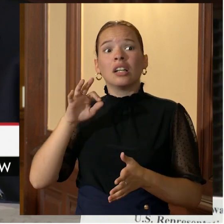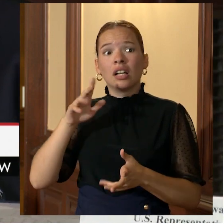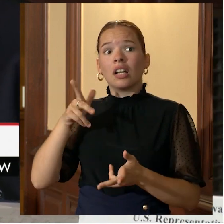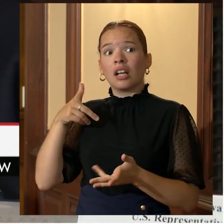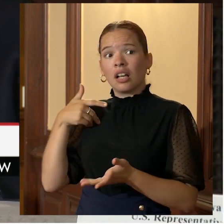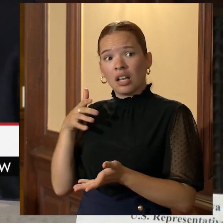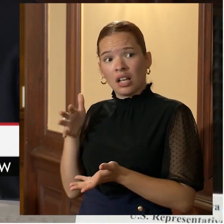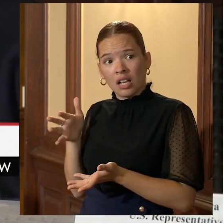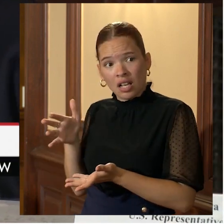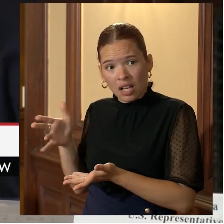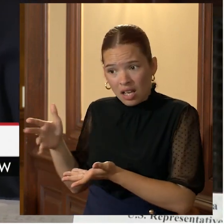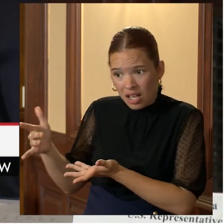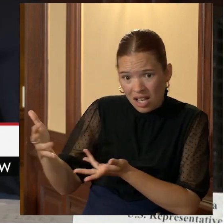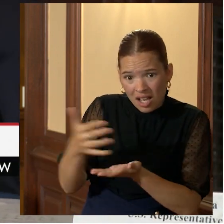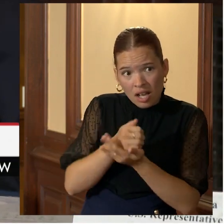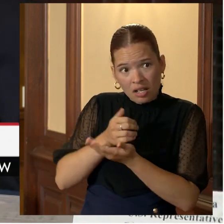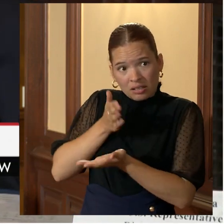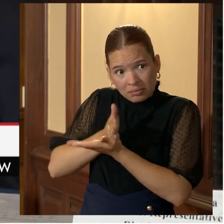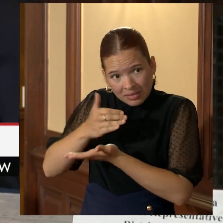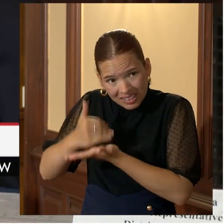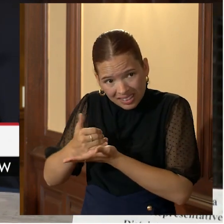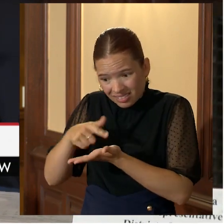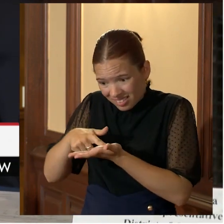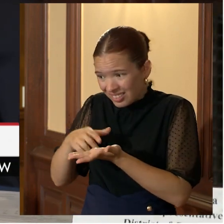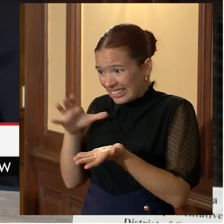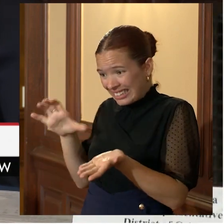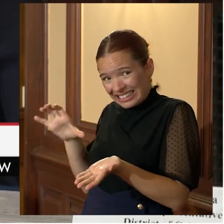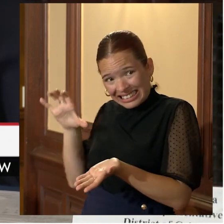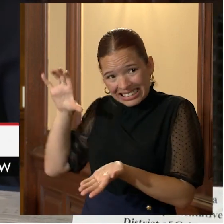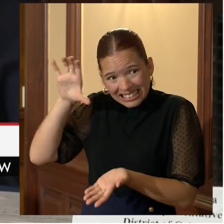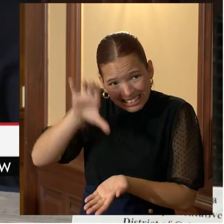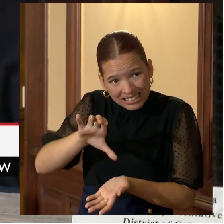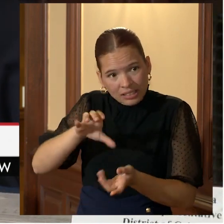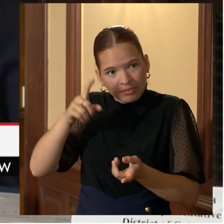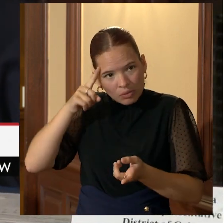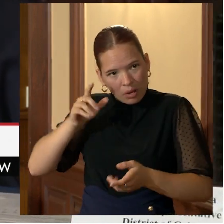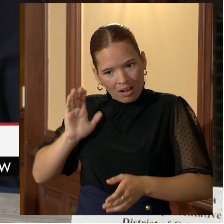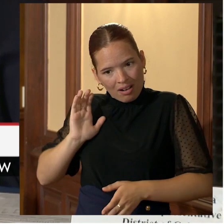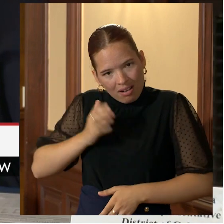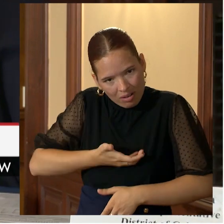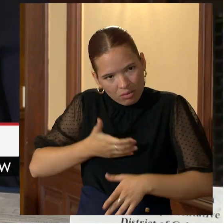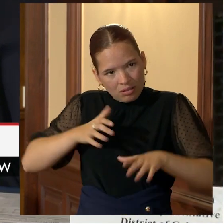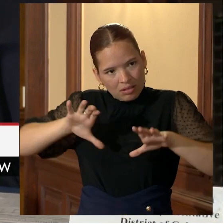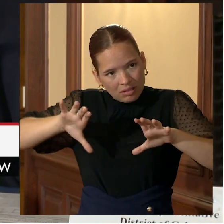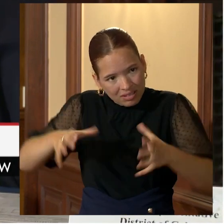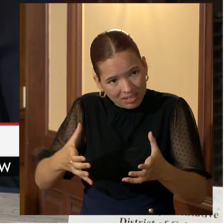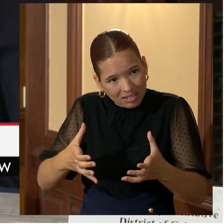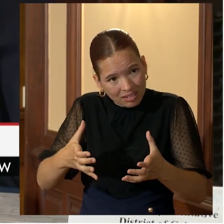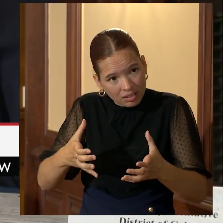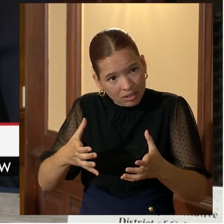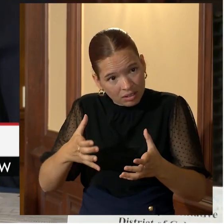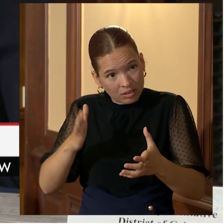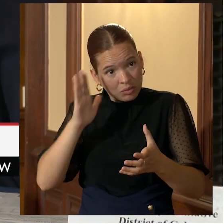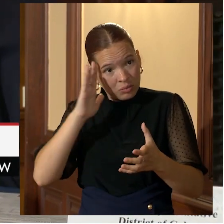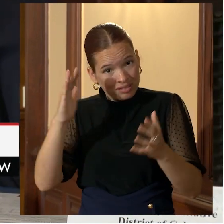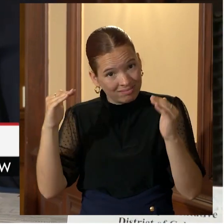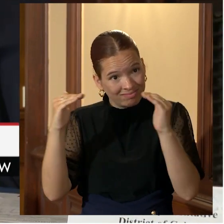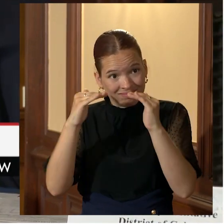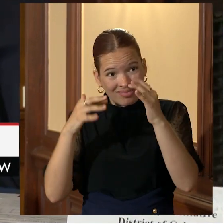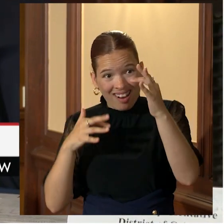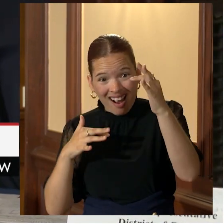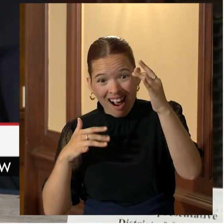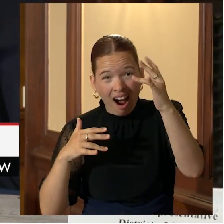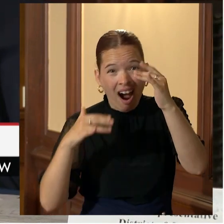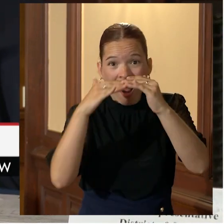was formed, it does not come up to $1.5 million. So we're paying our own way, we're doing the work in the